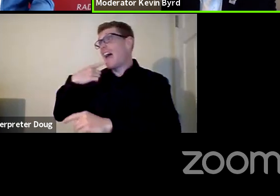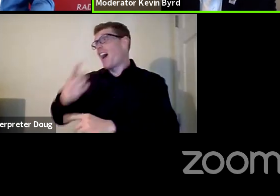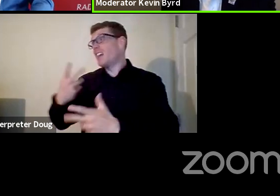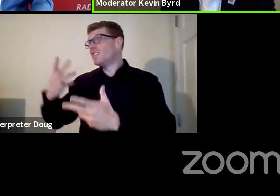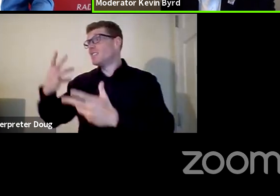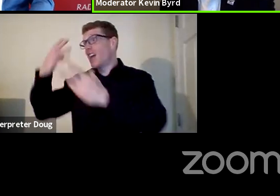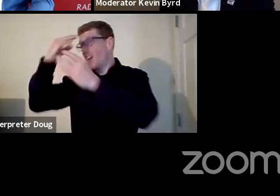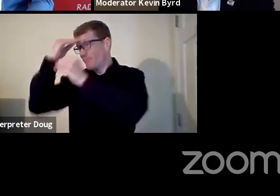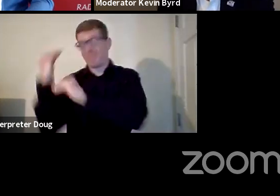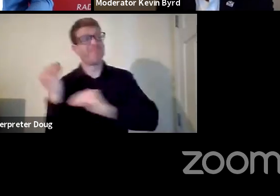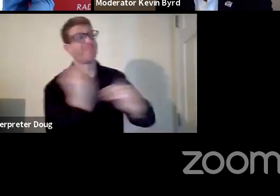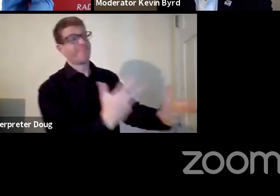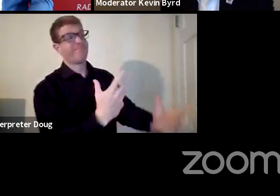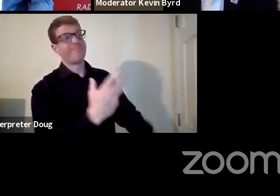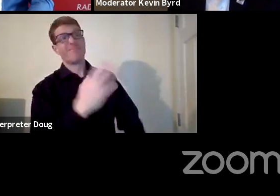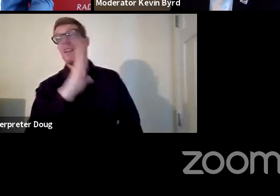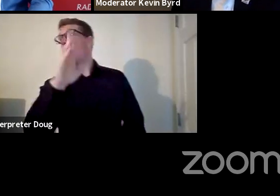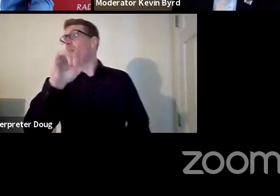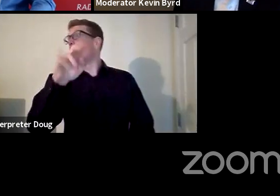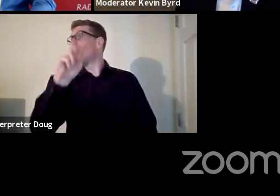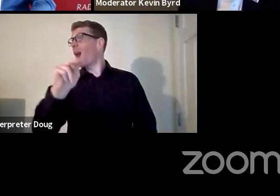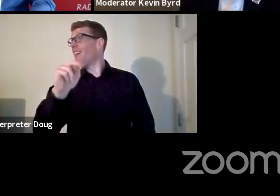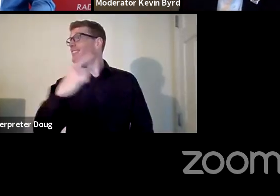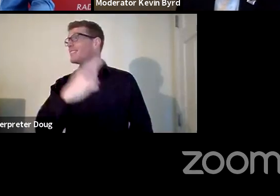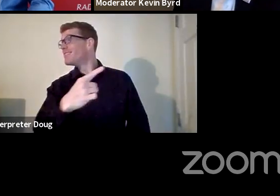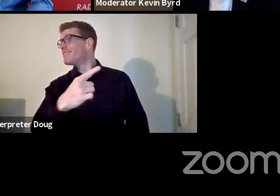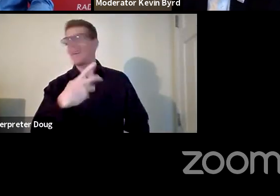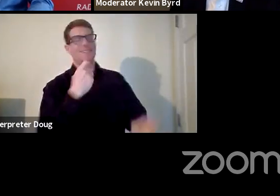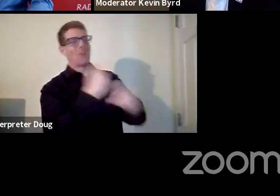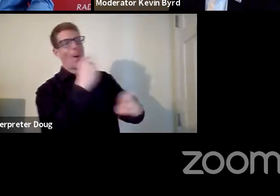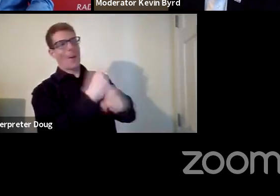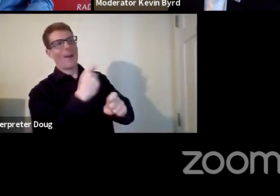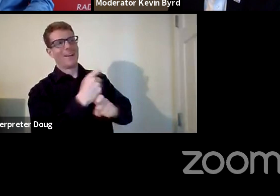I'll let him start off. I was going to punt to Pat.